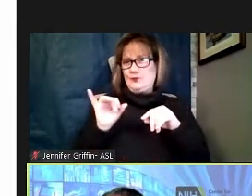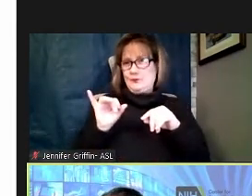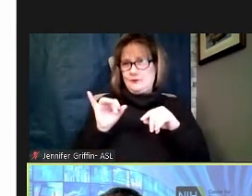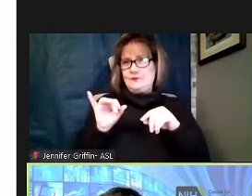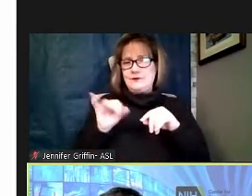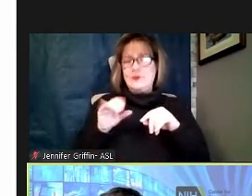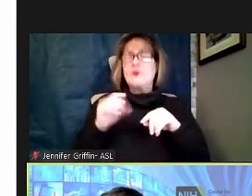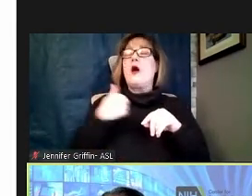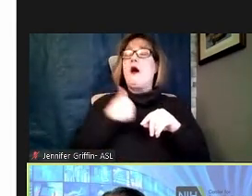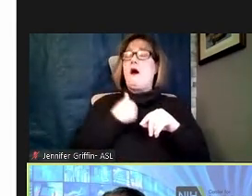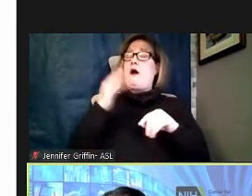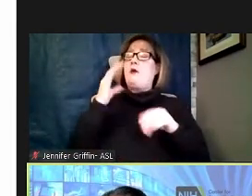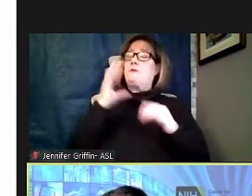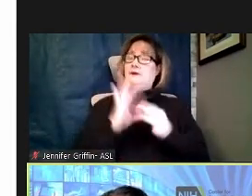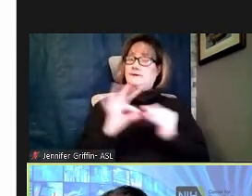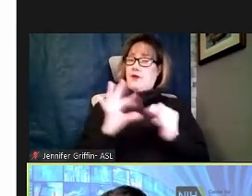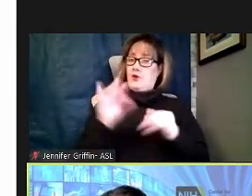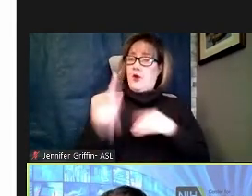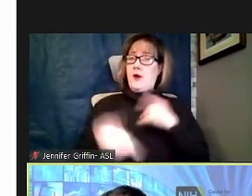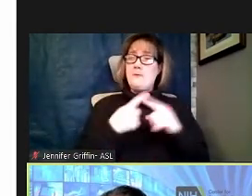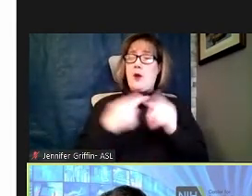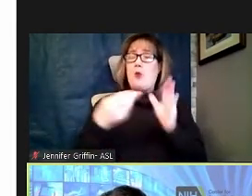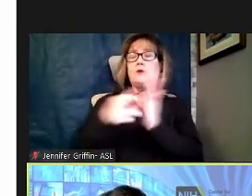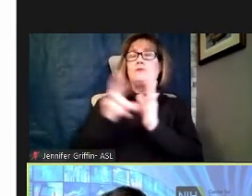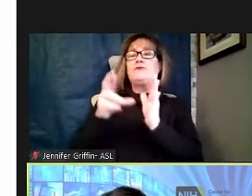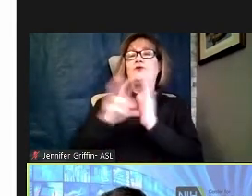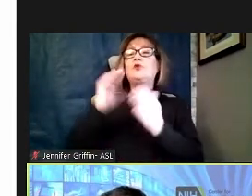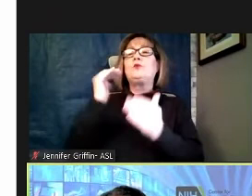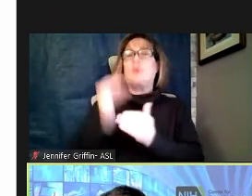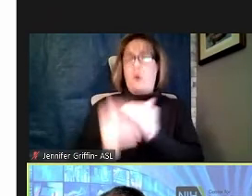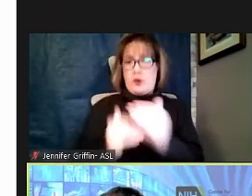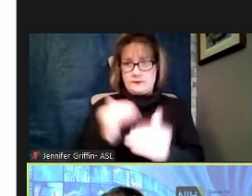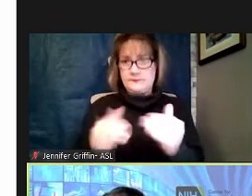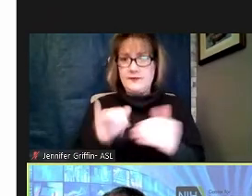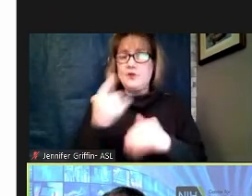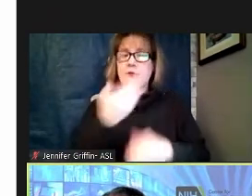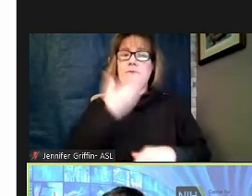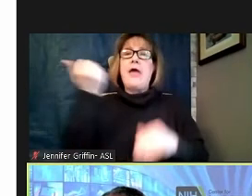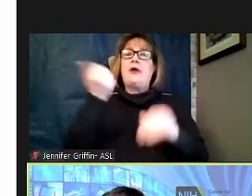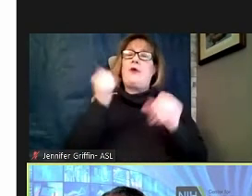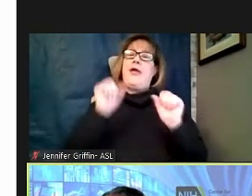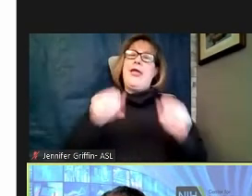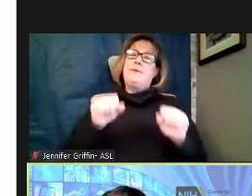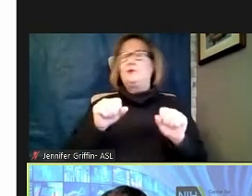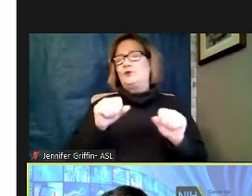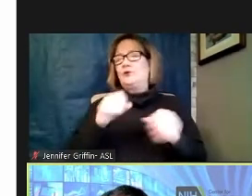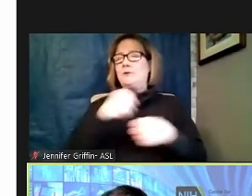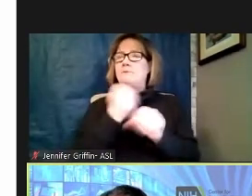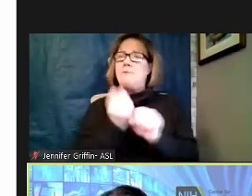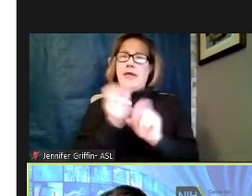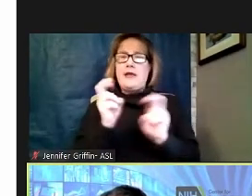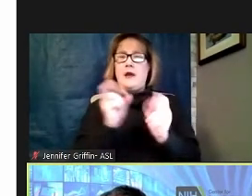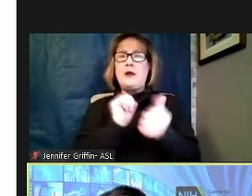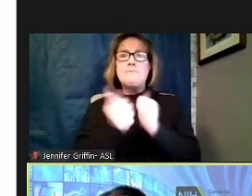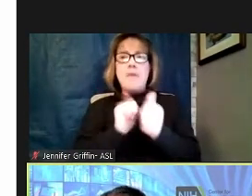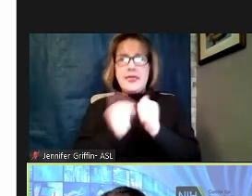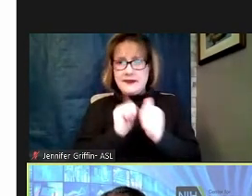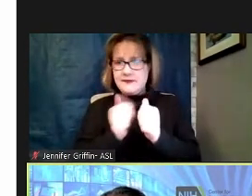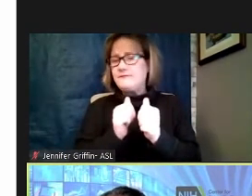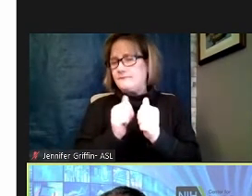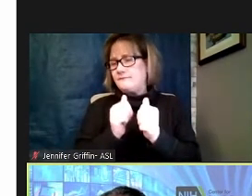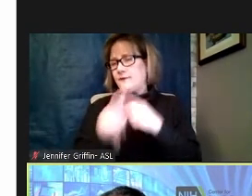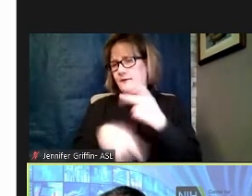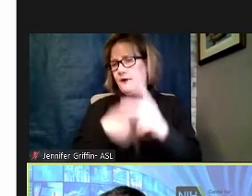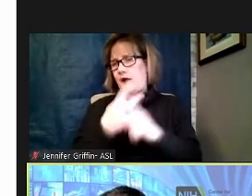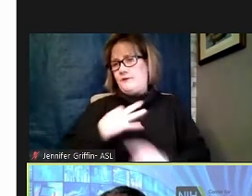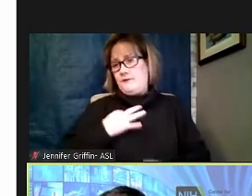So I'm going to tell you a little bit about the review process so that you're better able to make a competitive application.